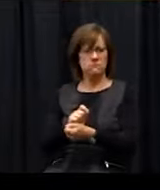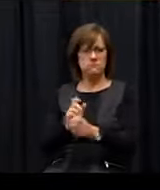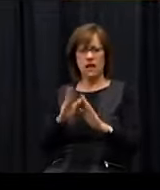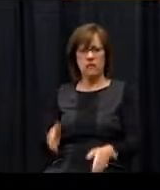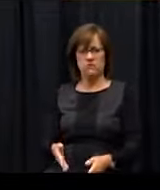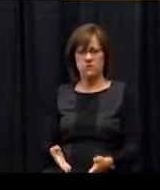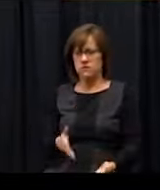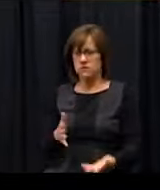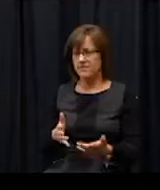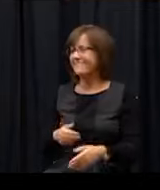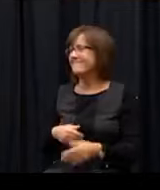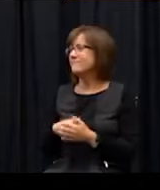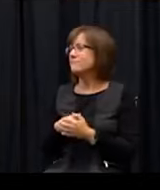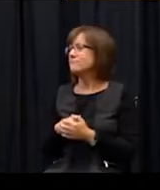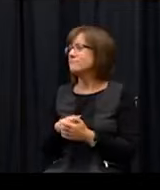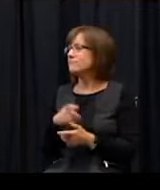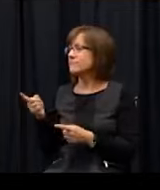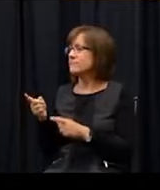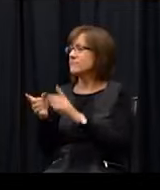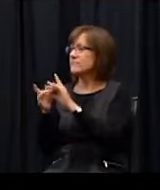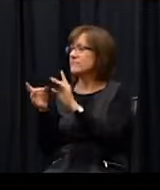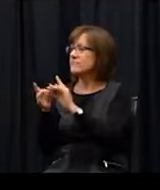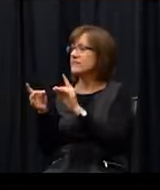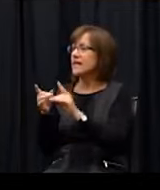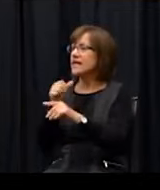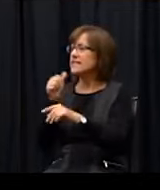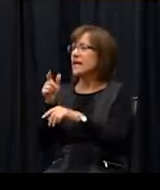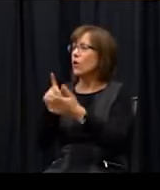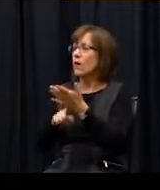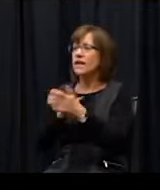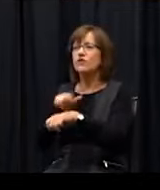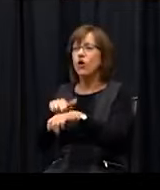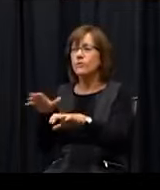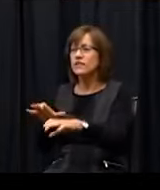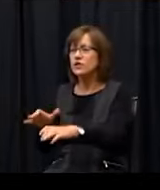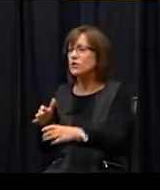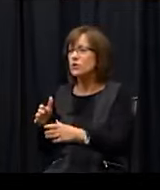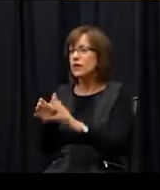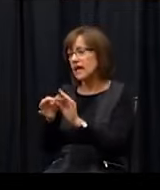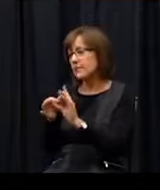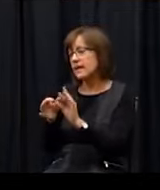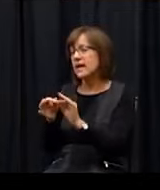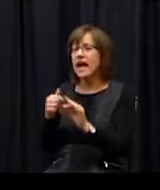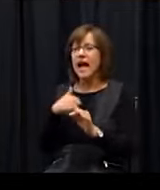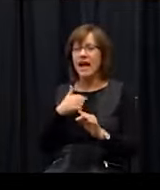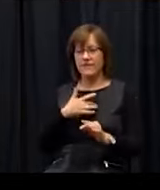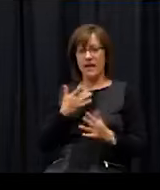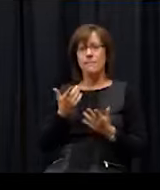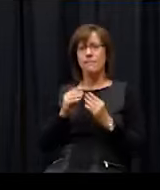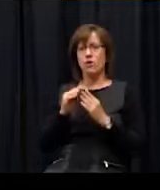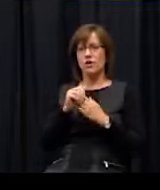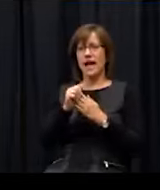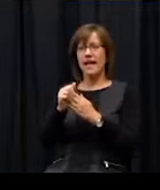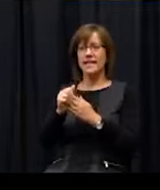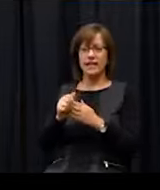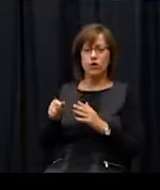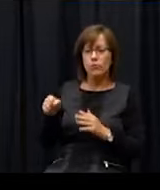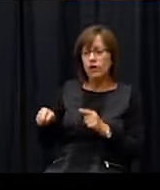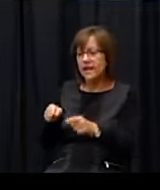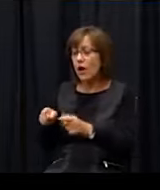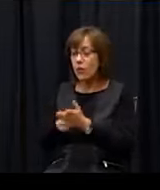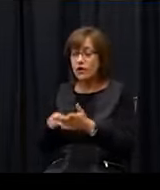the commentator, it felt like what I normally do. It's much more like what I feel like I do in teaching rather than doing the guiding thing we were doing before where we were just pointing out what